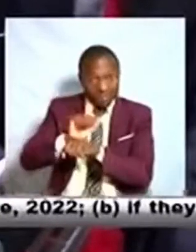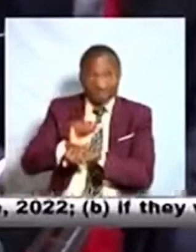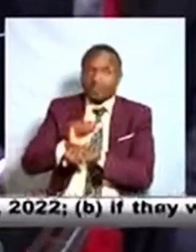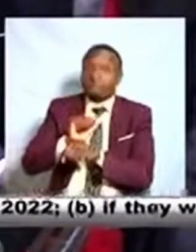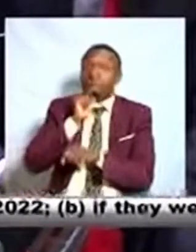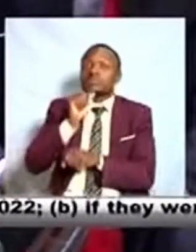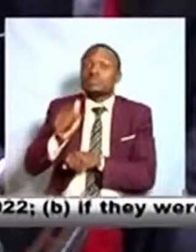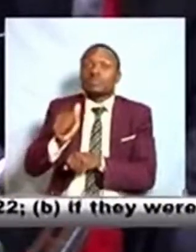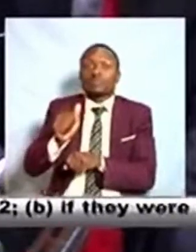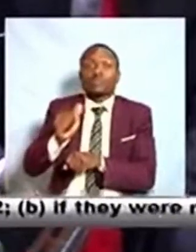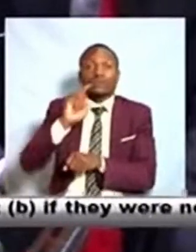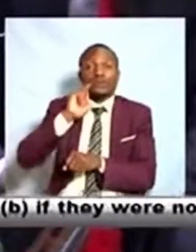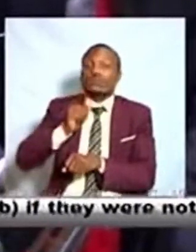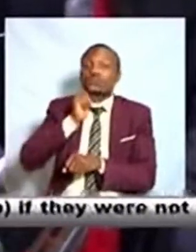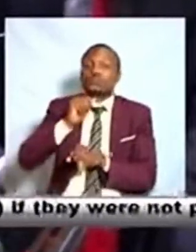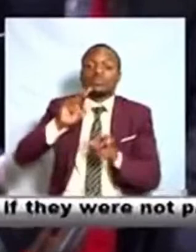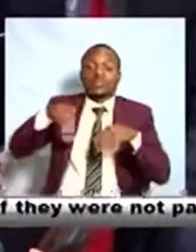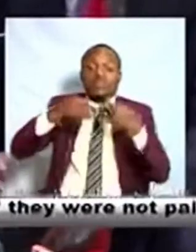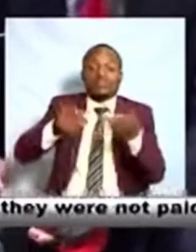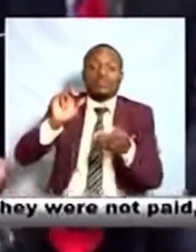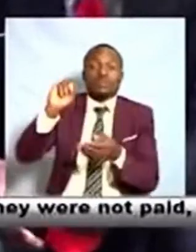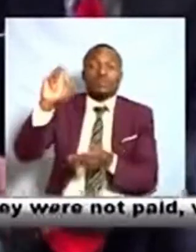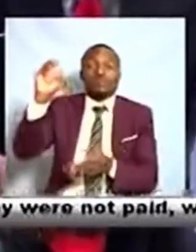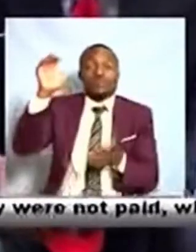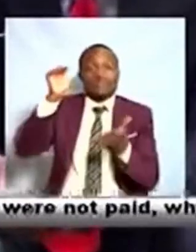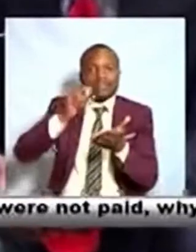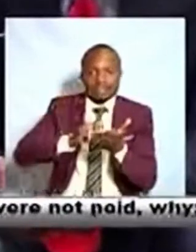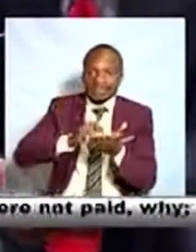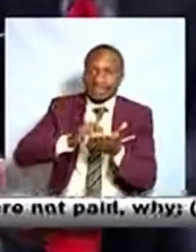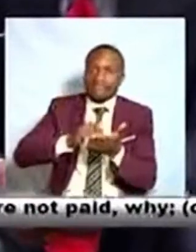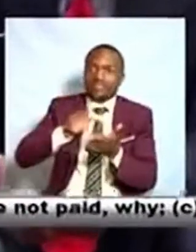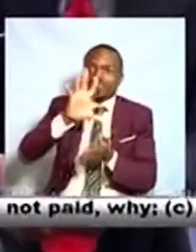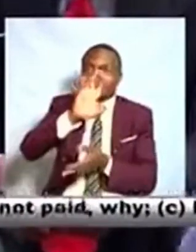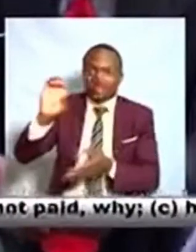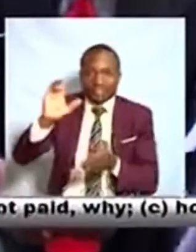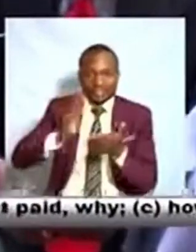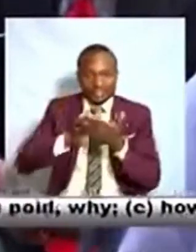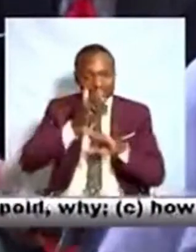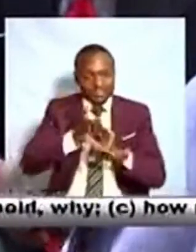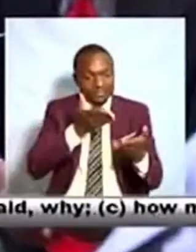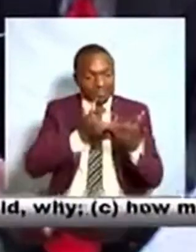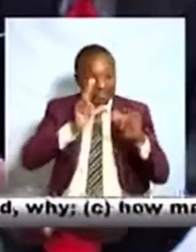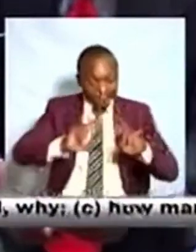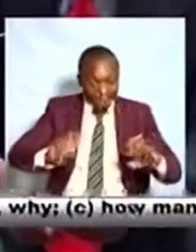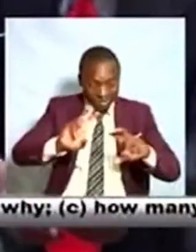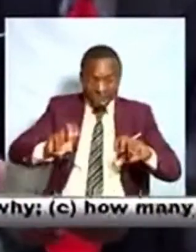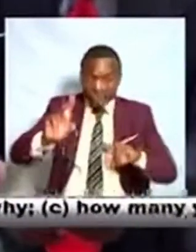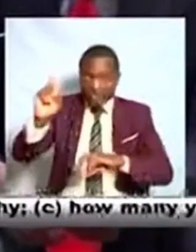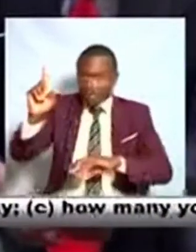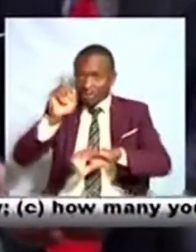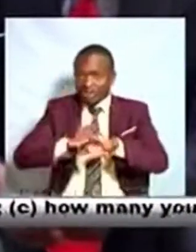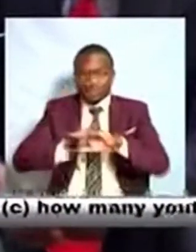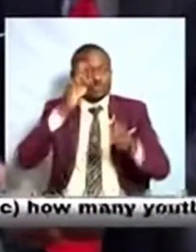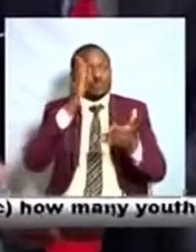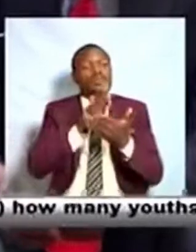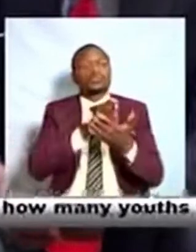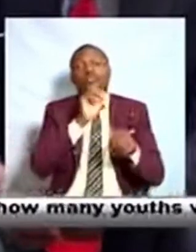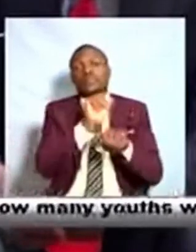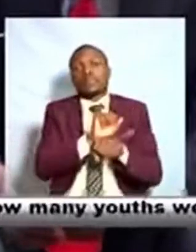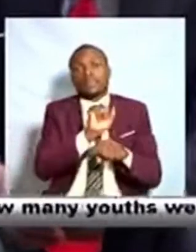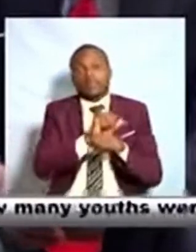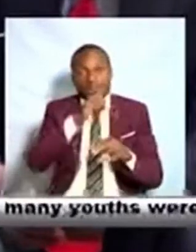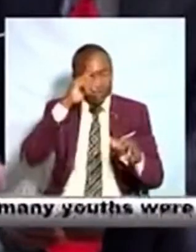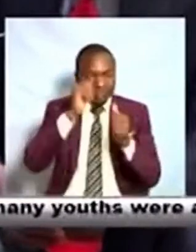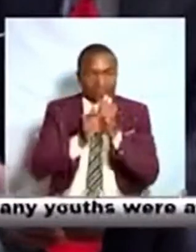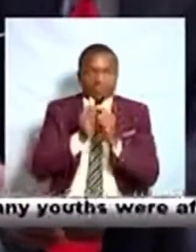not even supposed to give her the 12,500 after these investigations, because at one point she stopped working because she